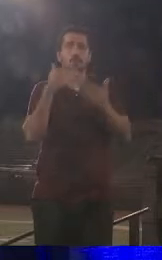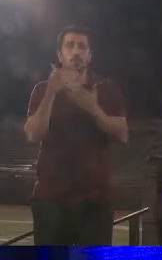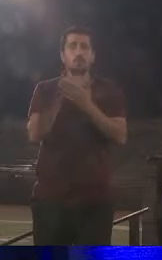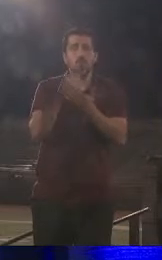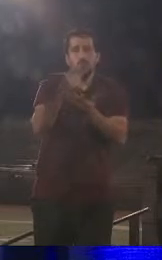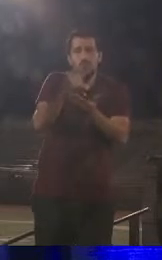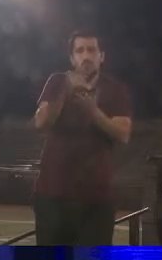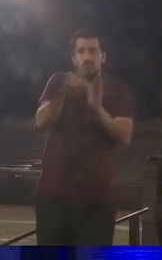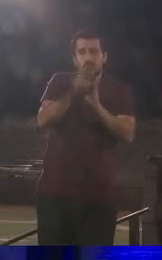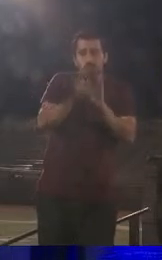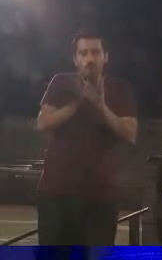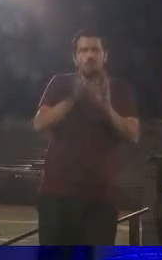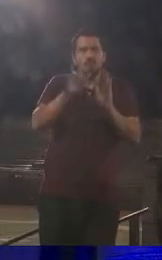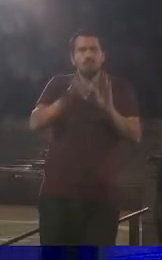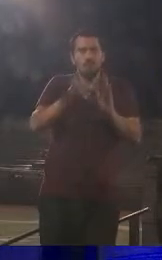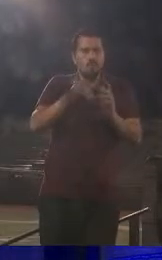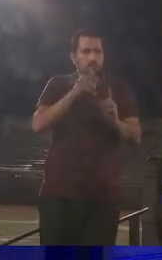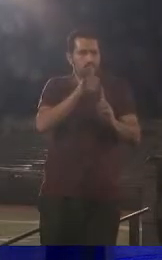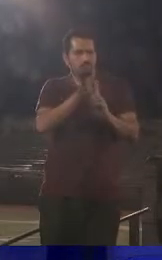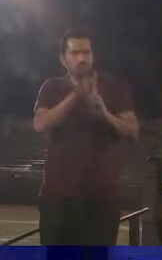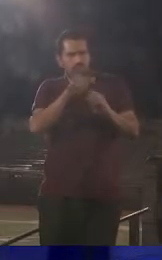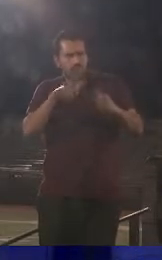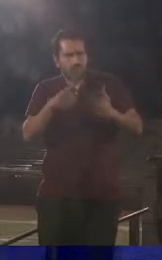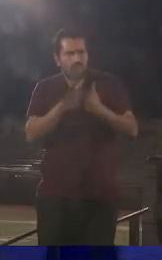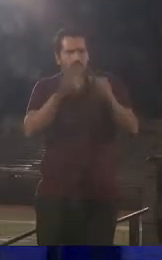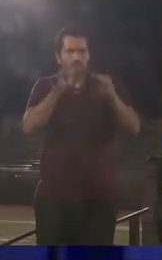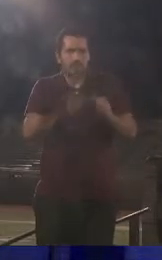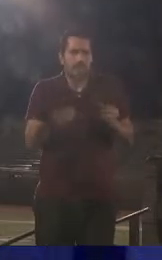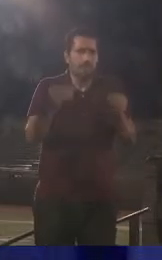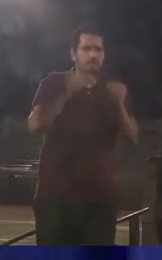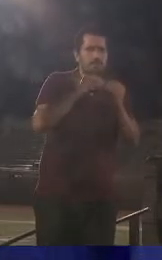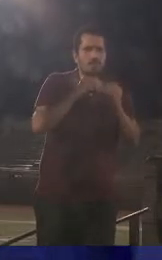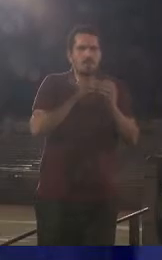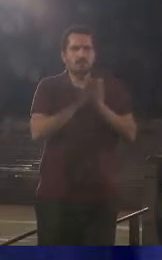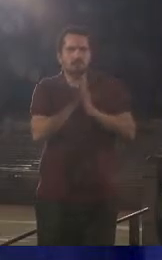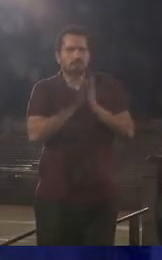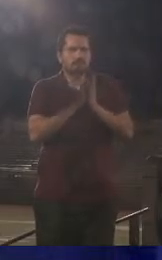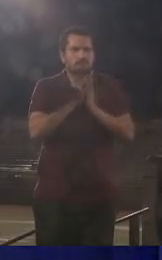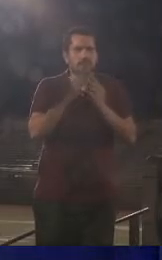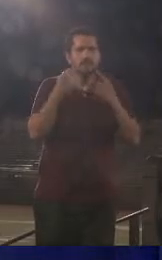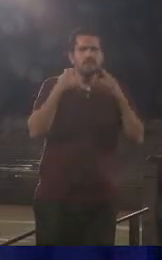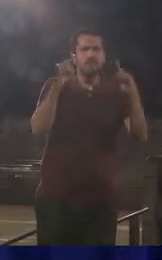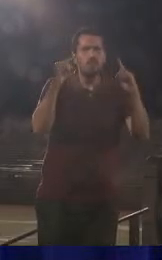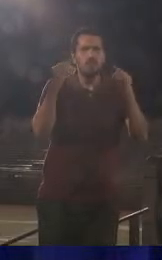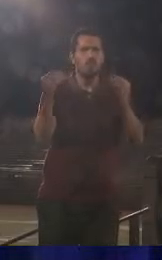personal challenge to prove he could take on more, do more, and achieve more.